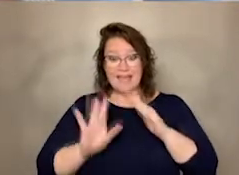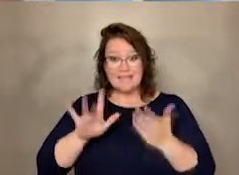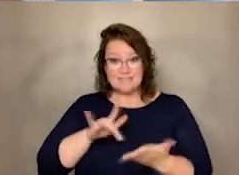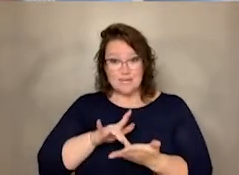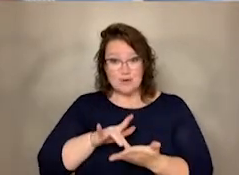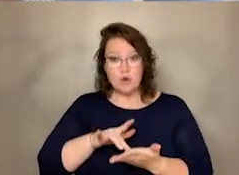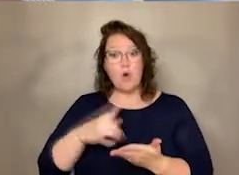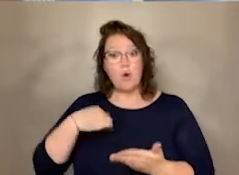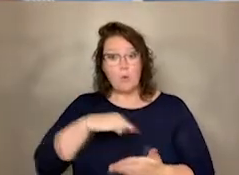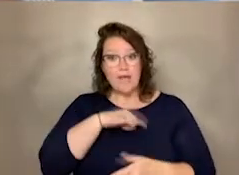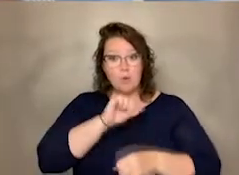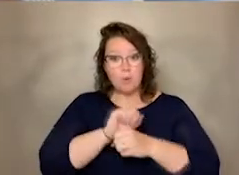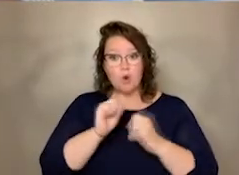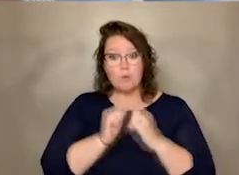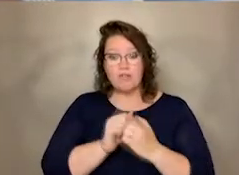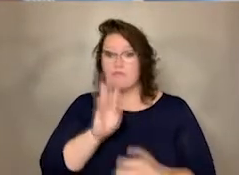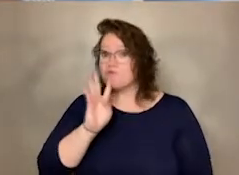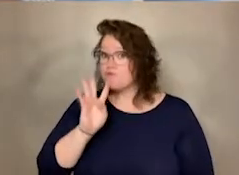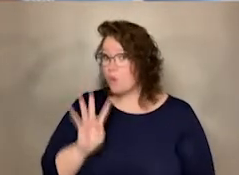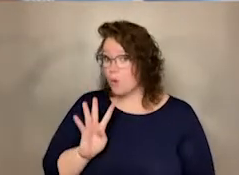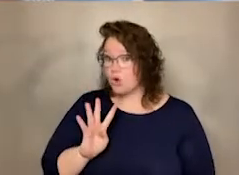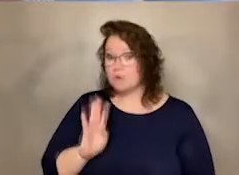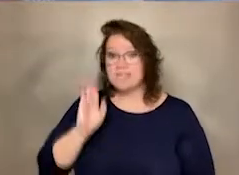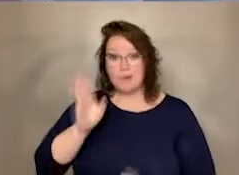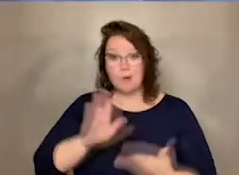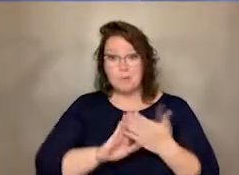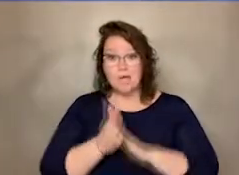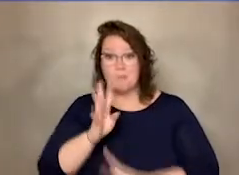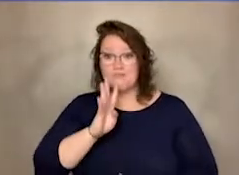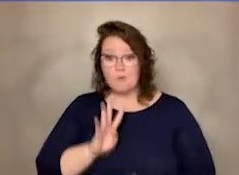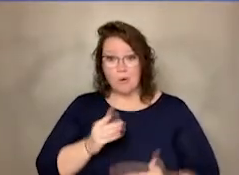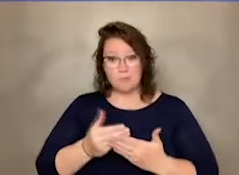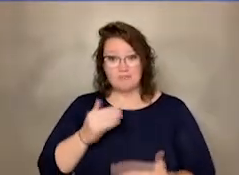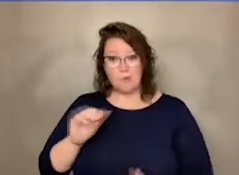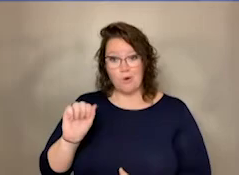4 before August the 31st. Come and see us.